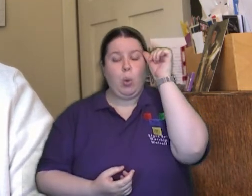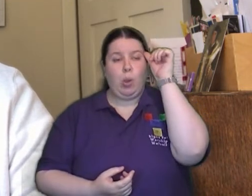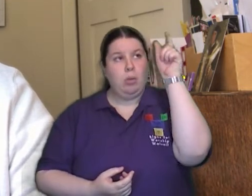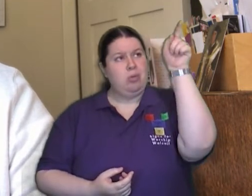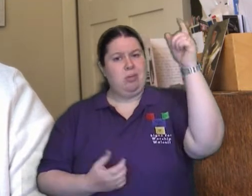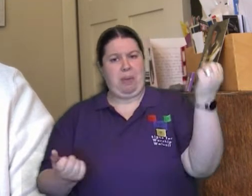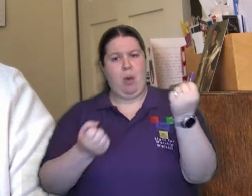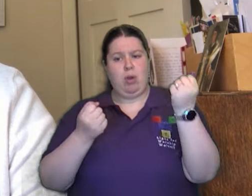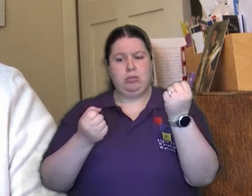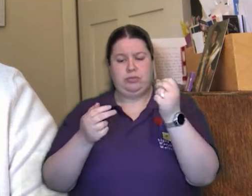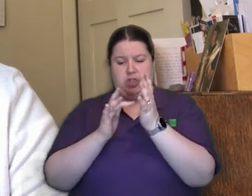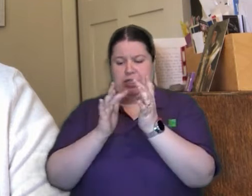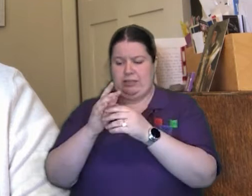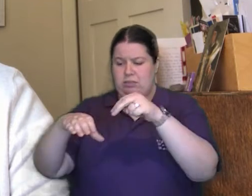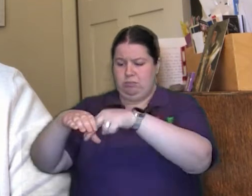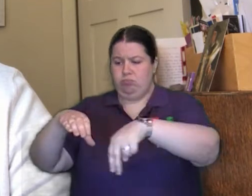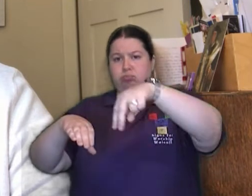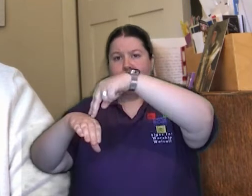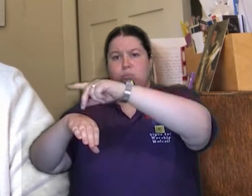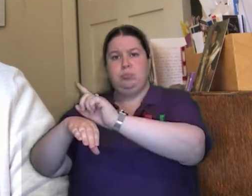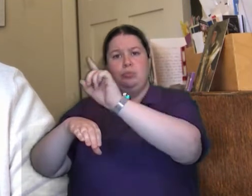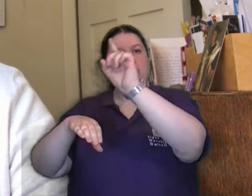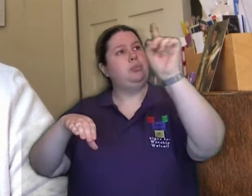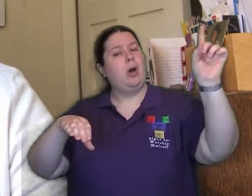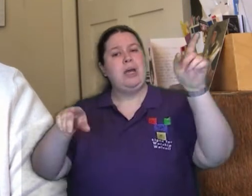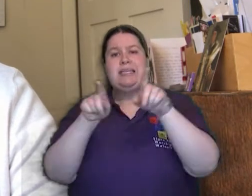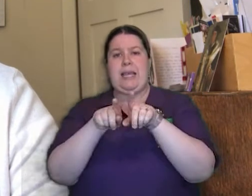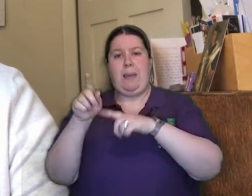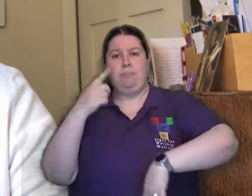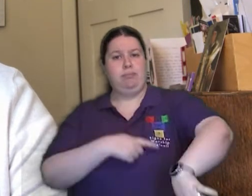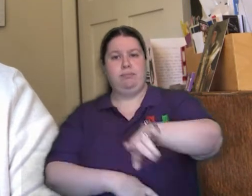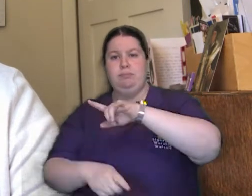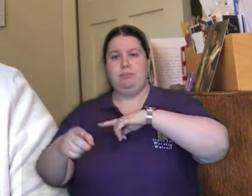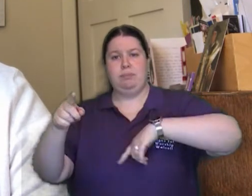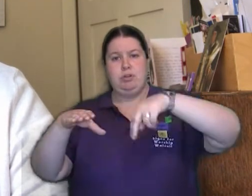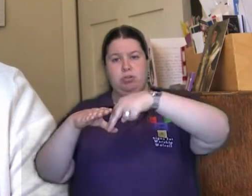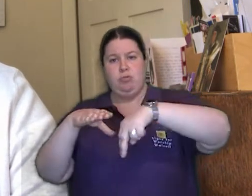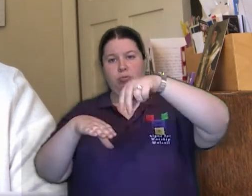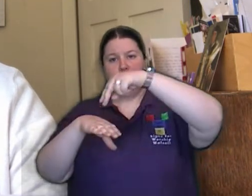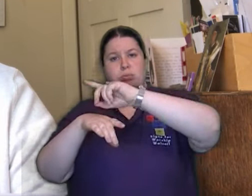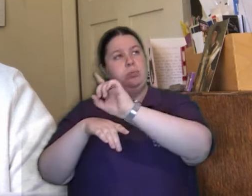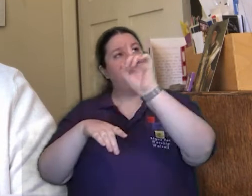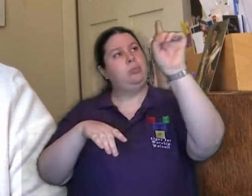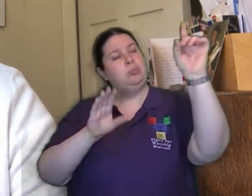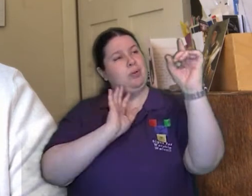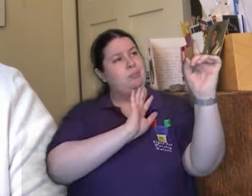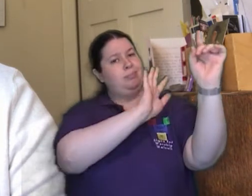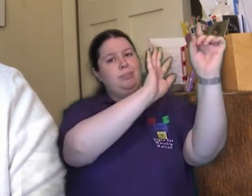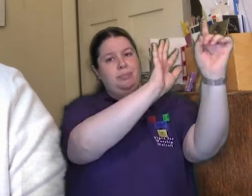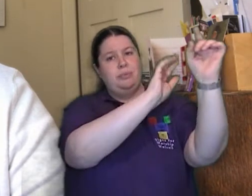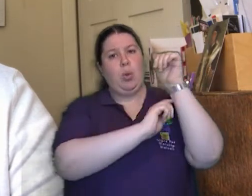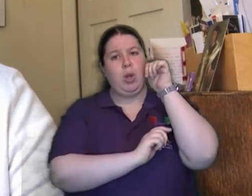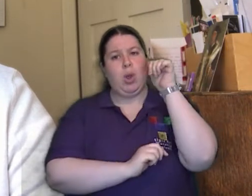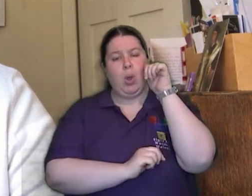that the one who raised the Lord Jesus from the dead will also raise us with Jesus and present us with you to